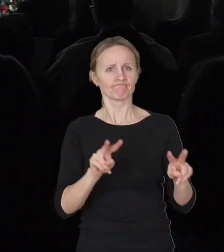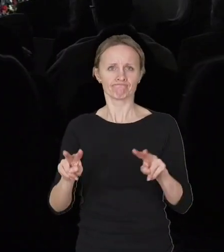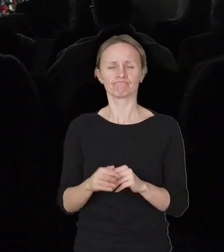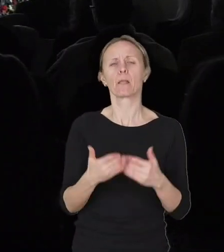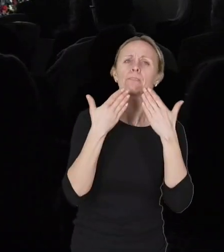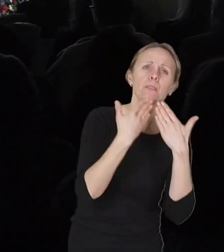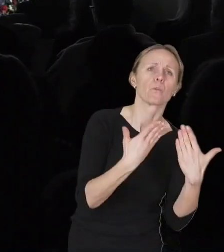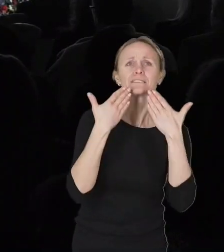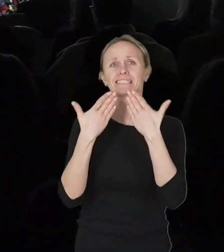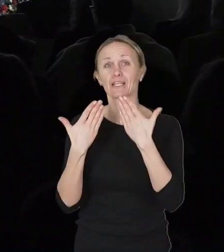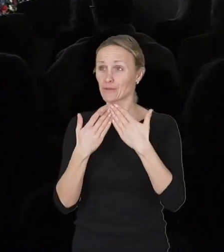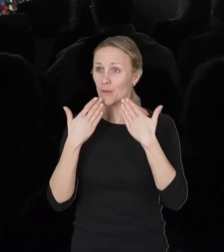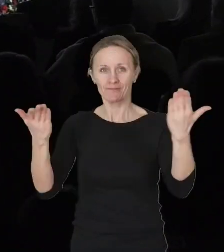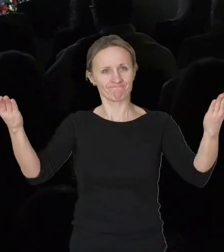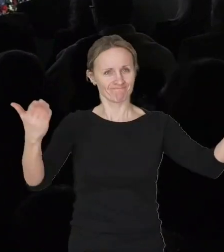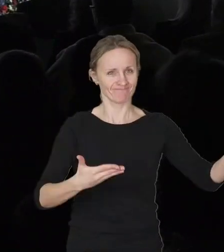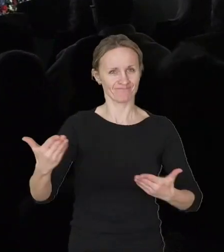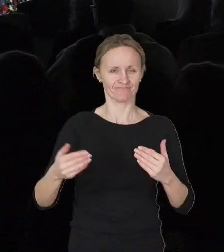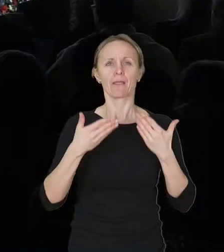you for your contribution. Take a seat.